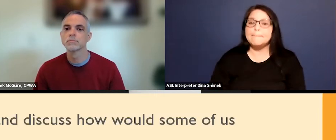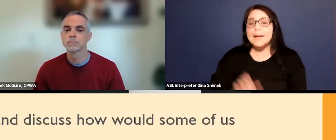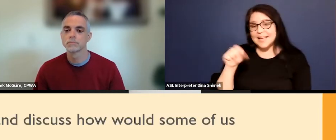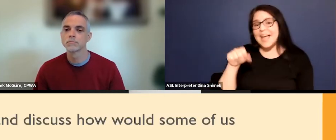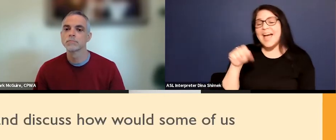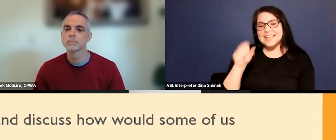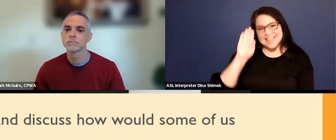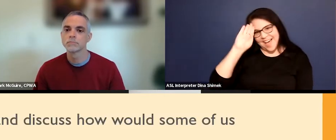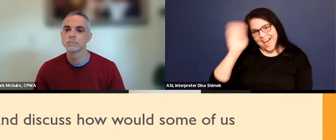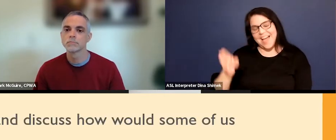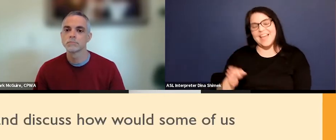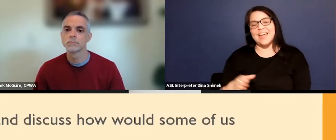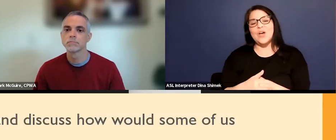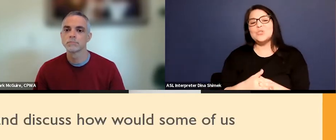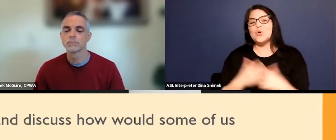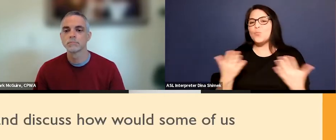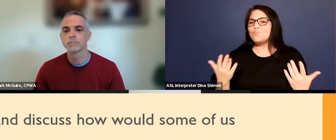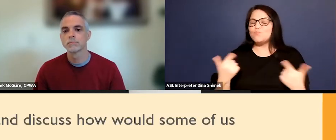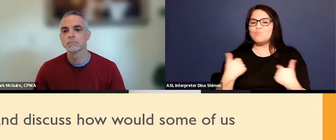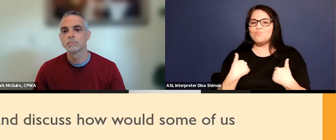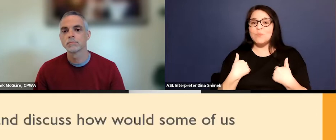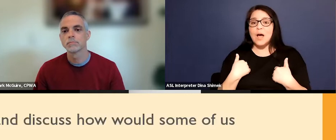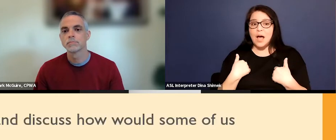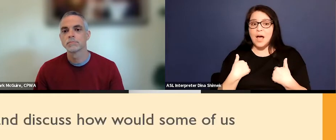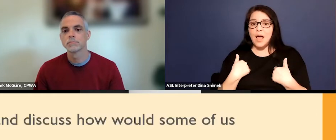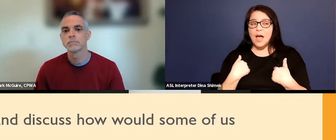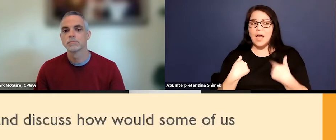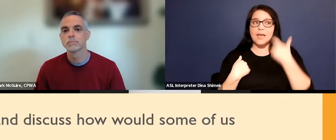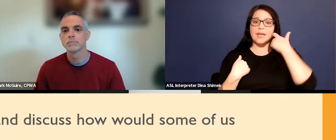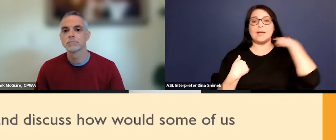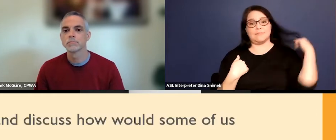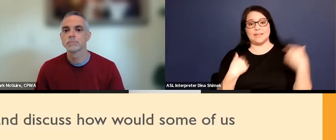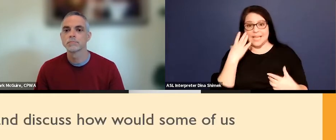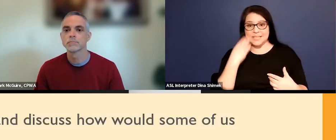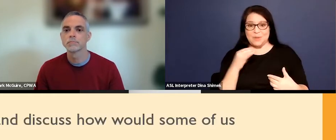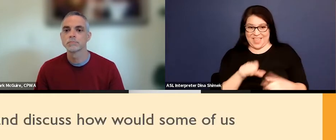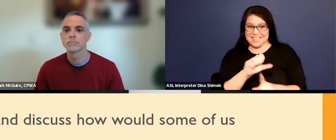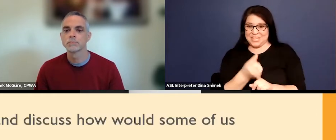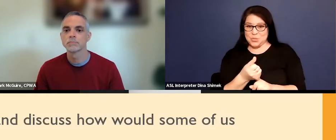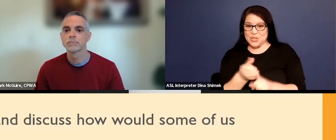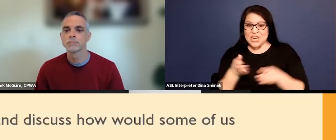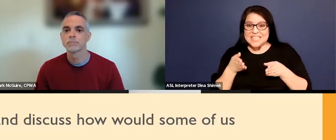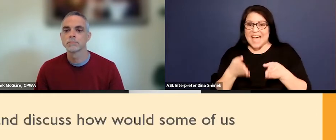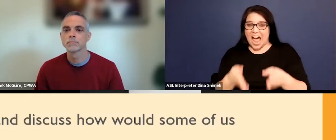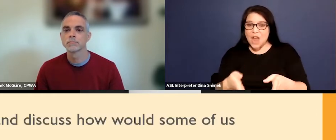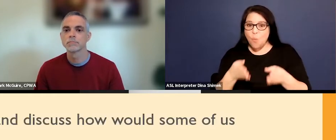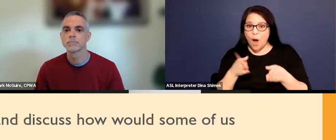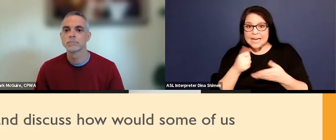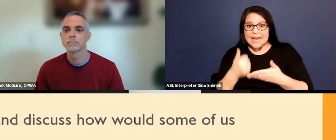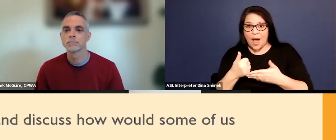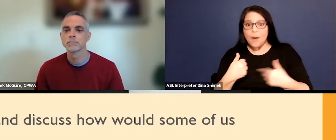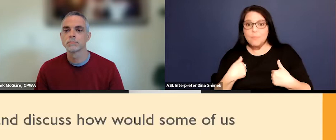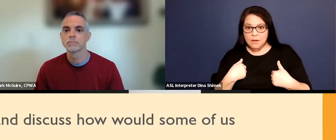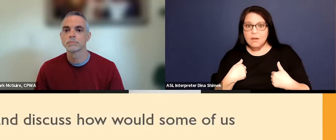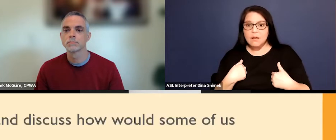Yes, hi. So I've actually been in situations where I've been on the sidewalk and needed help,